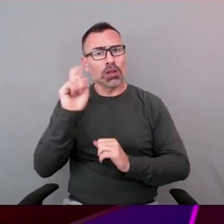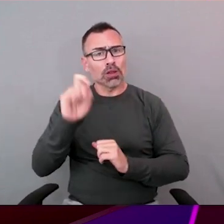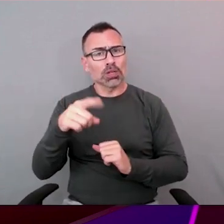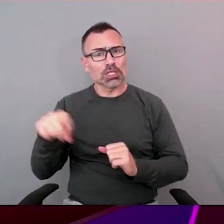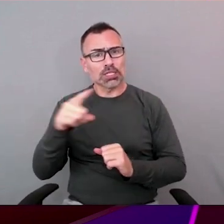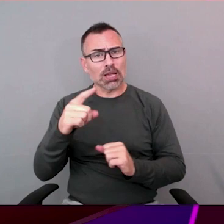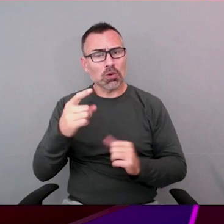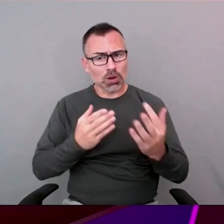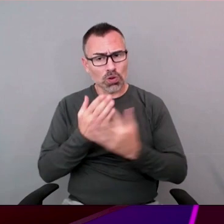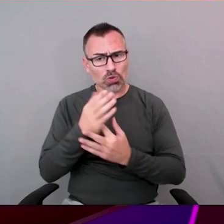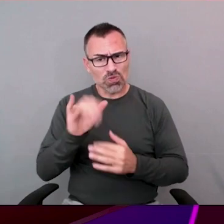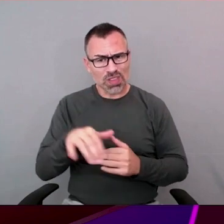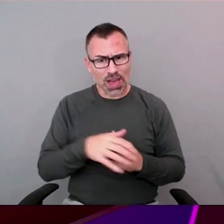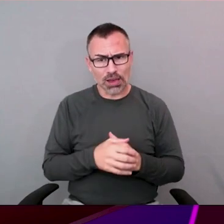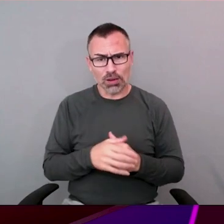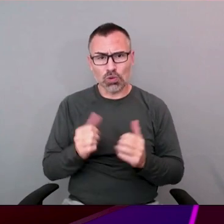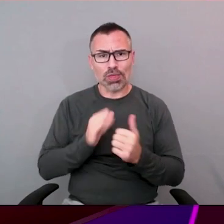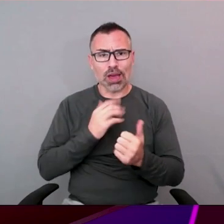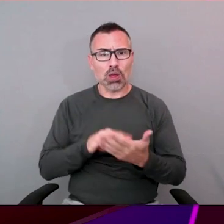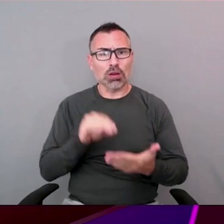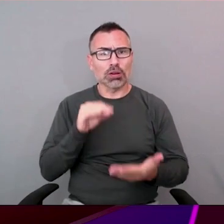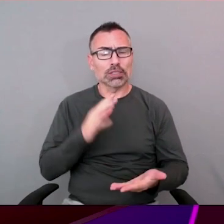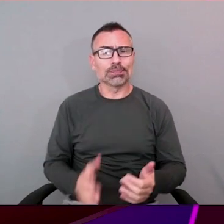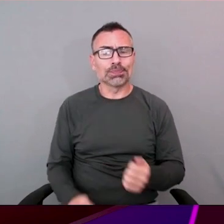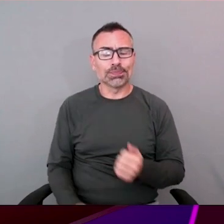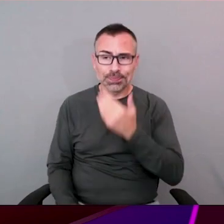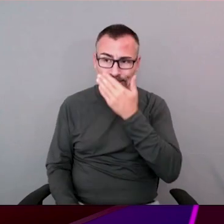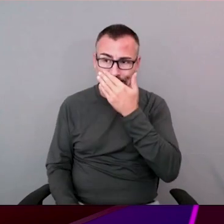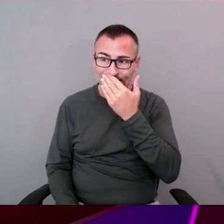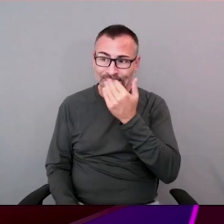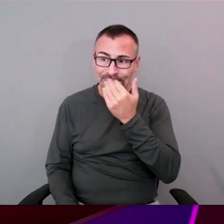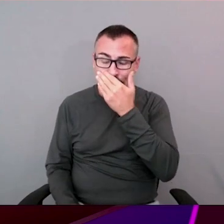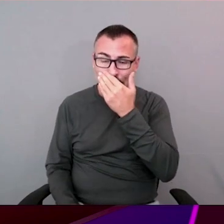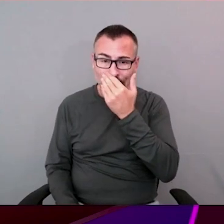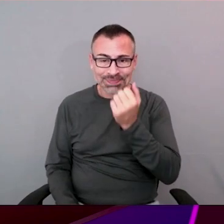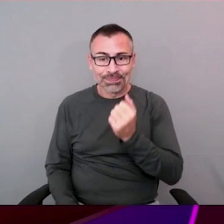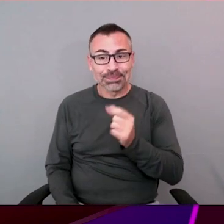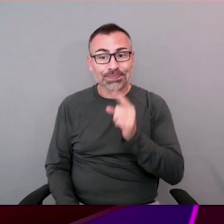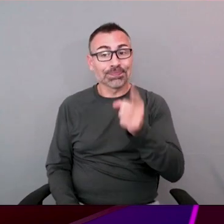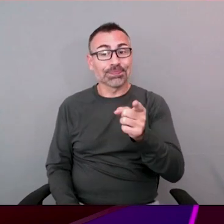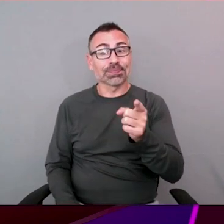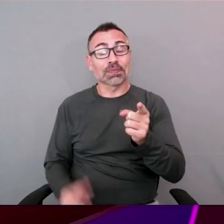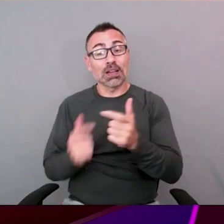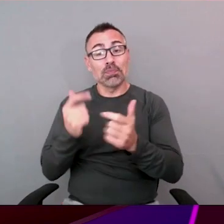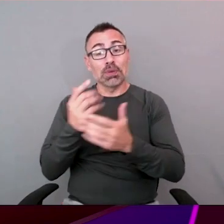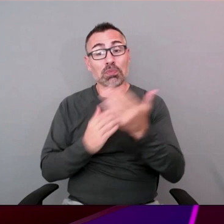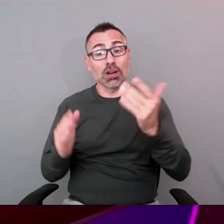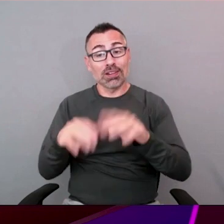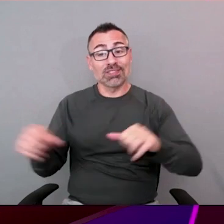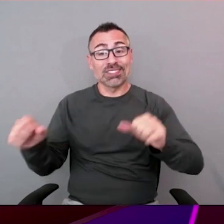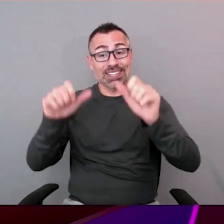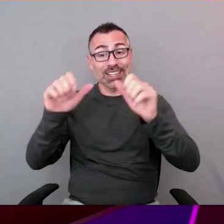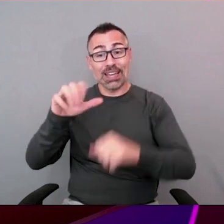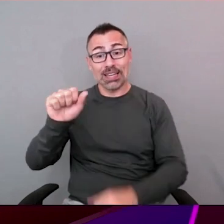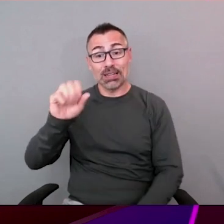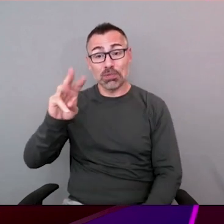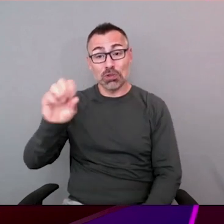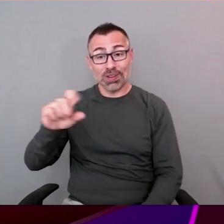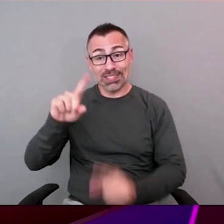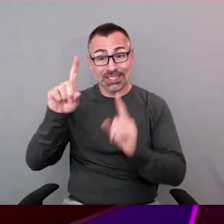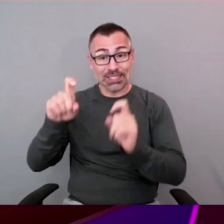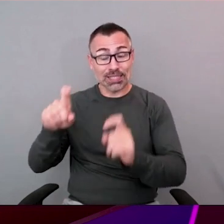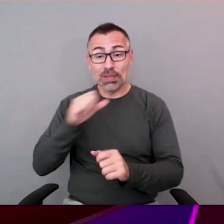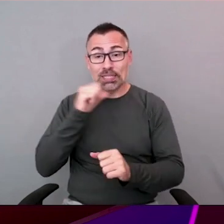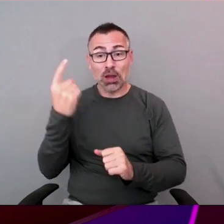that with our learners, right? So a big part of taking AWS exams is not just studying the knowledge,